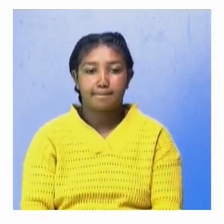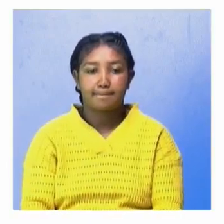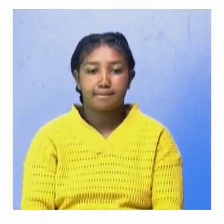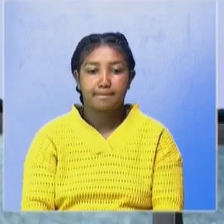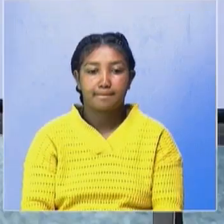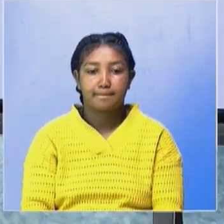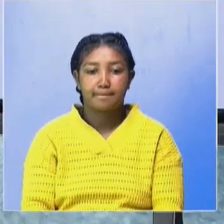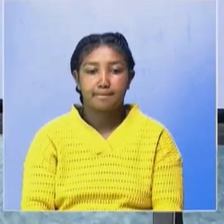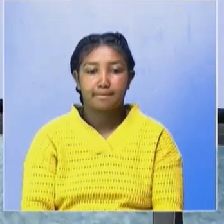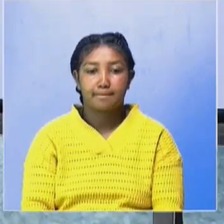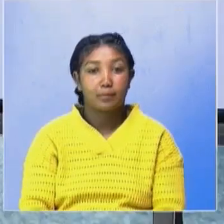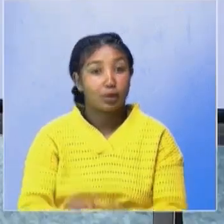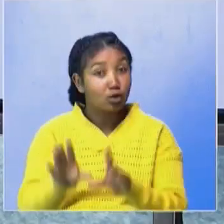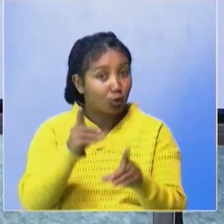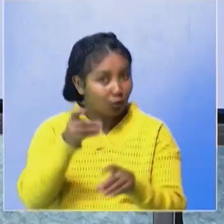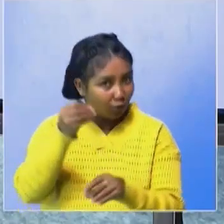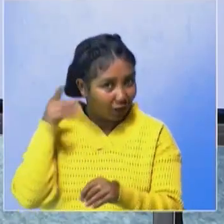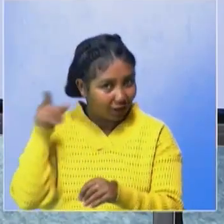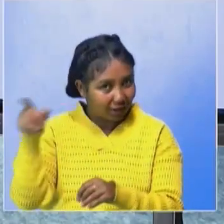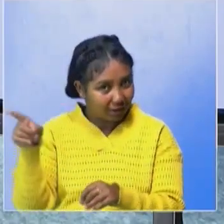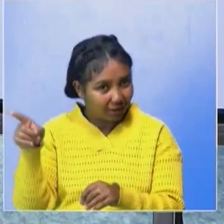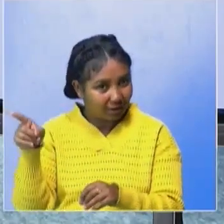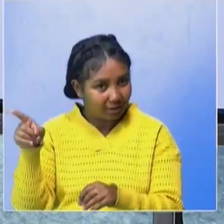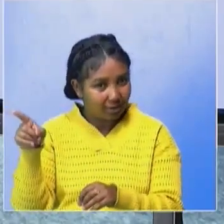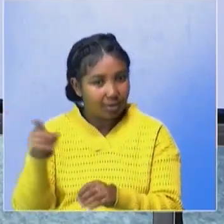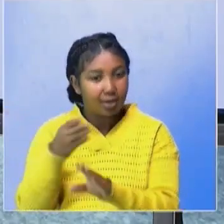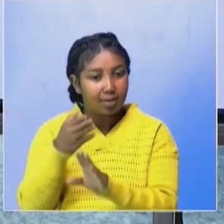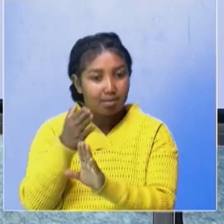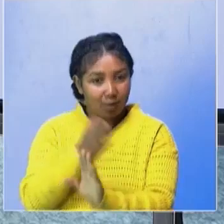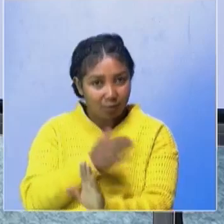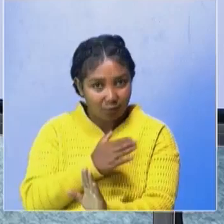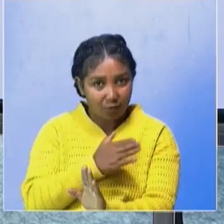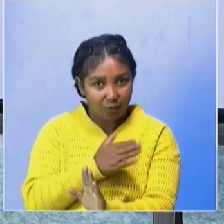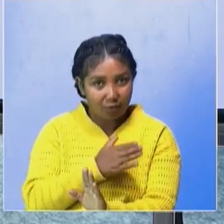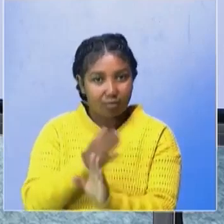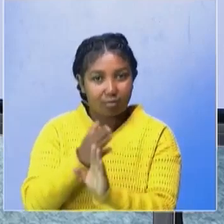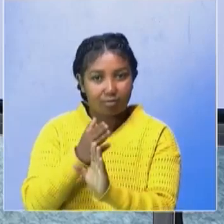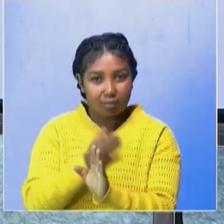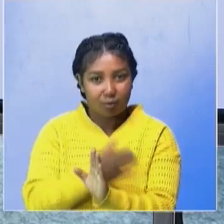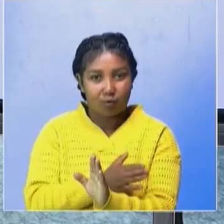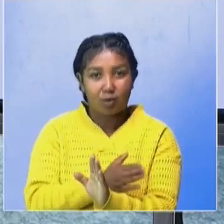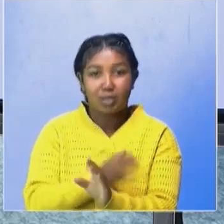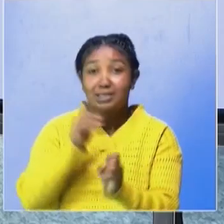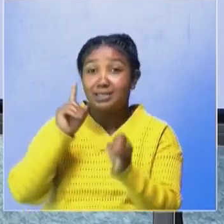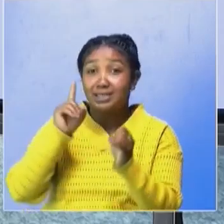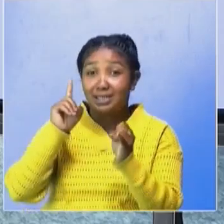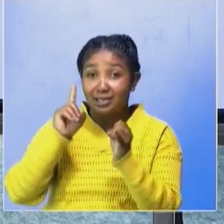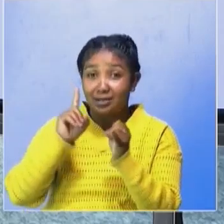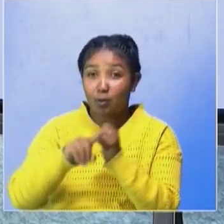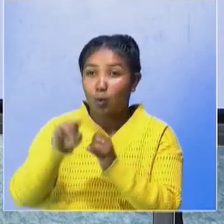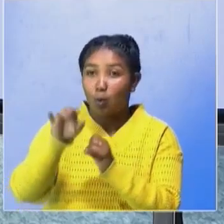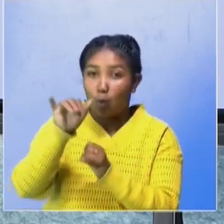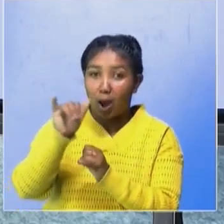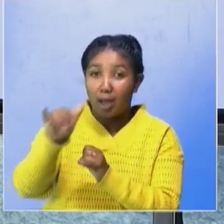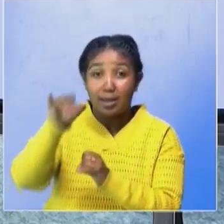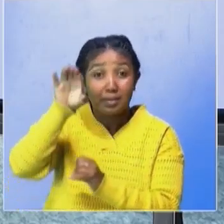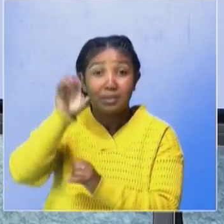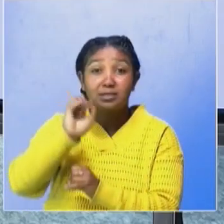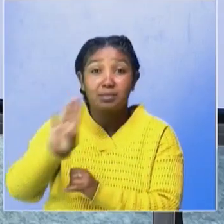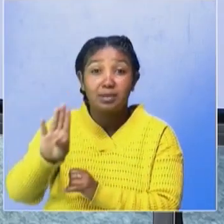But students, don't forget, before the ending of Y, it must